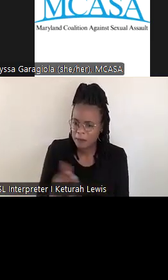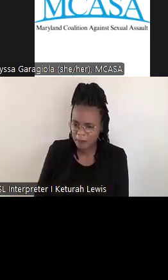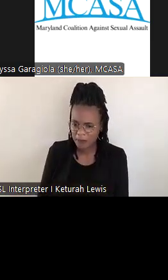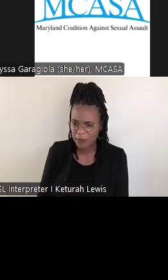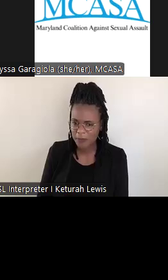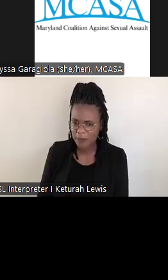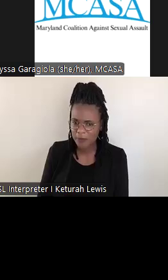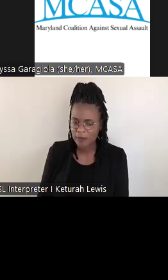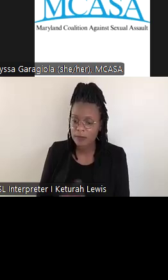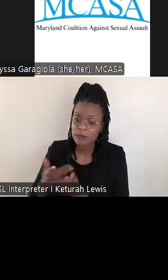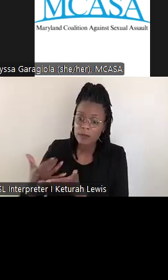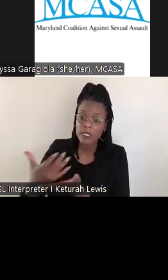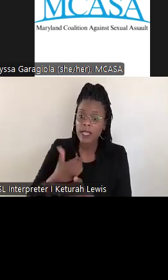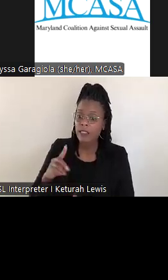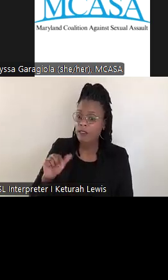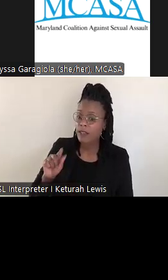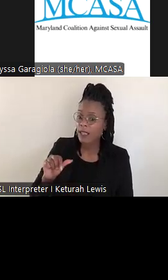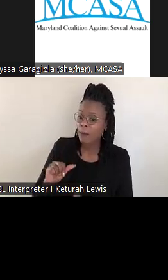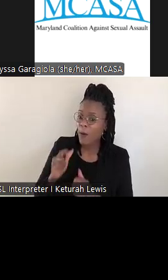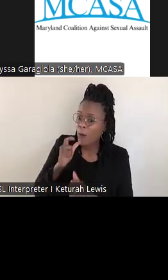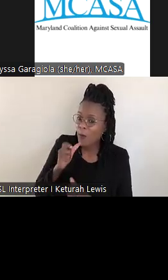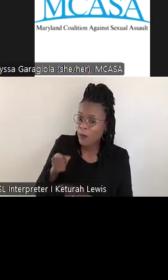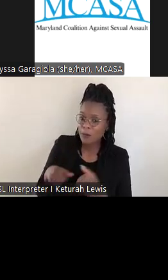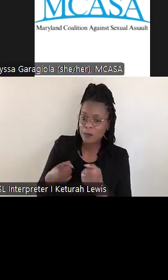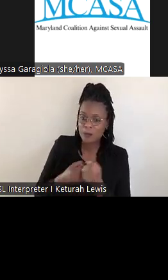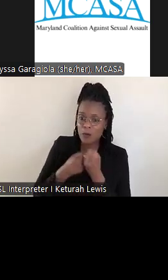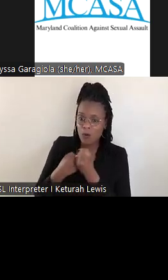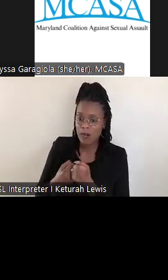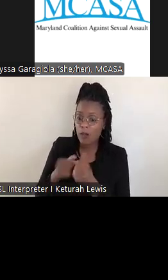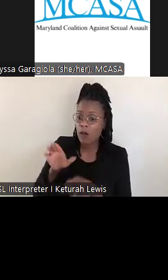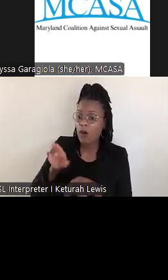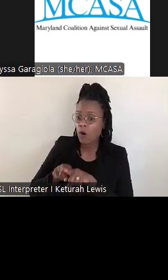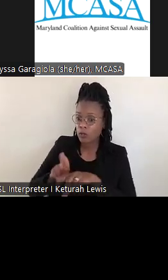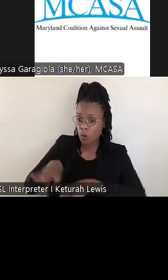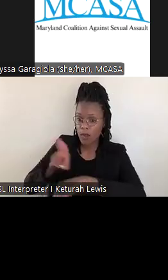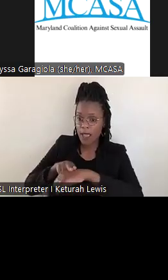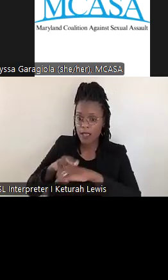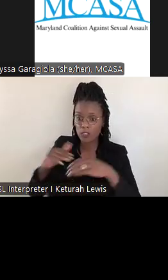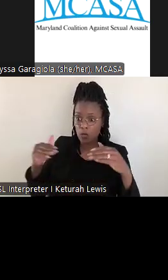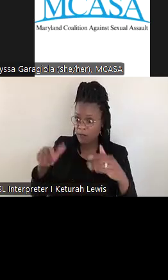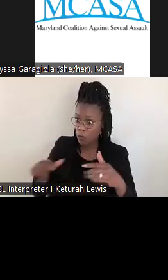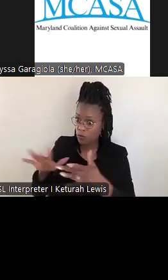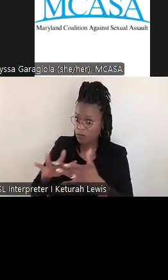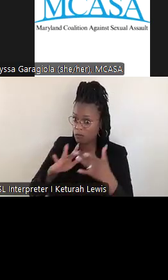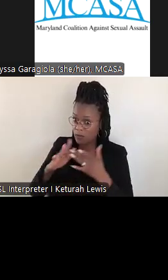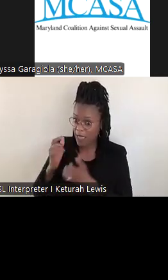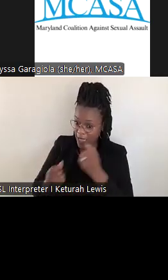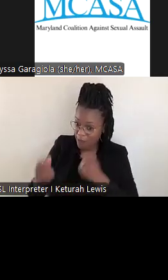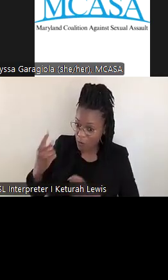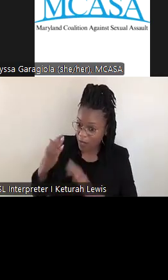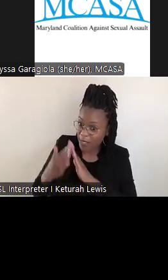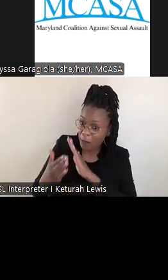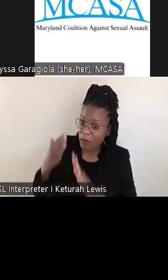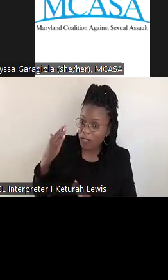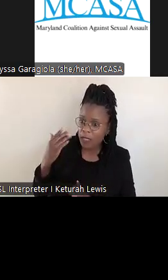Gathering data about who you serve and gathering data on a national level. Are you reaching everyone in your community? Look at your